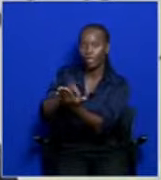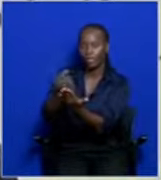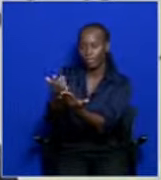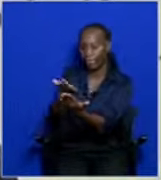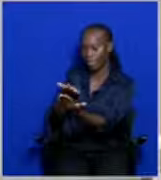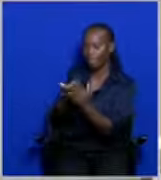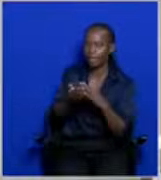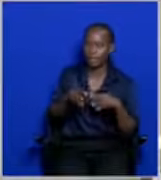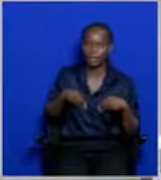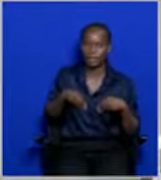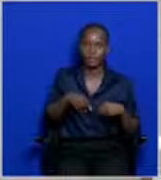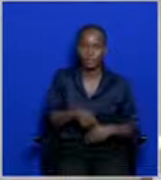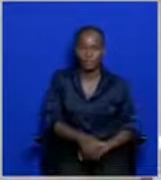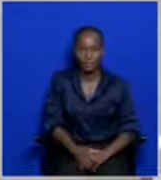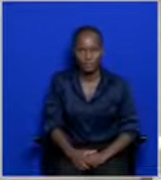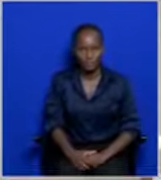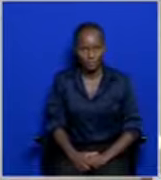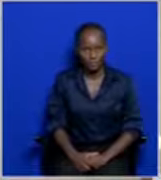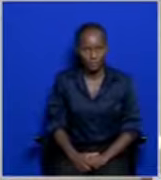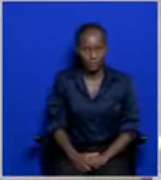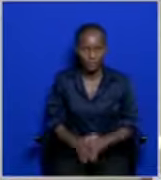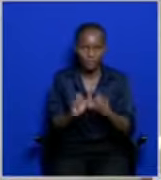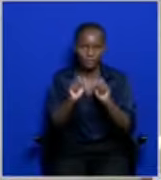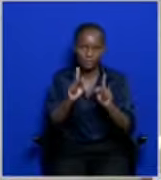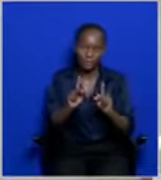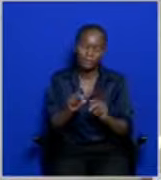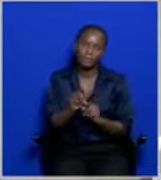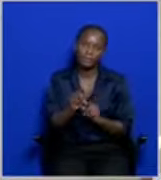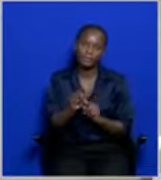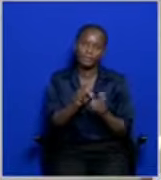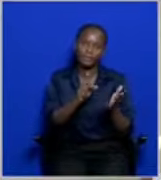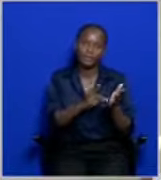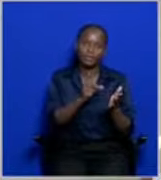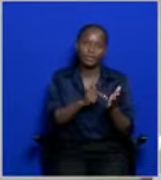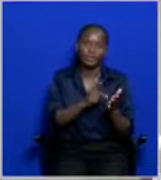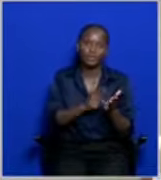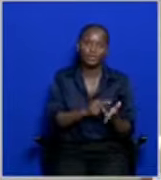So then if we go back to our page 248.1, the loose pages,